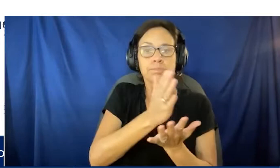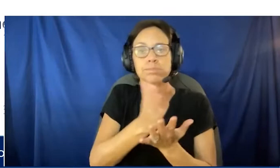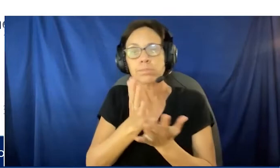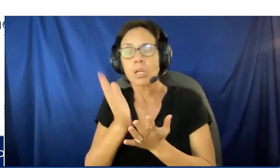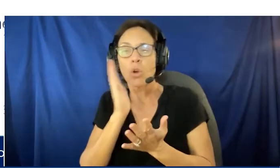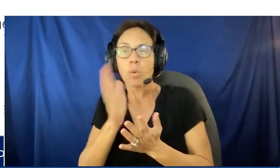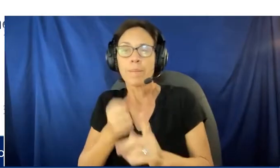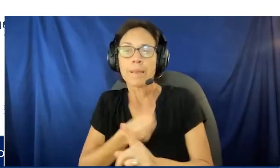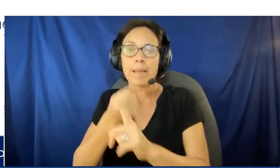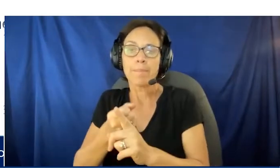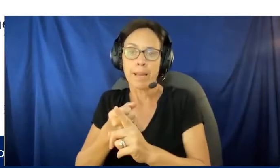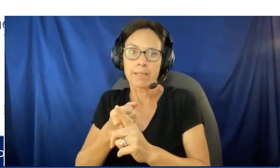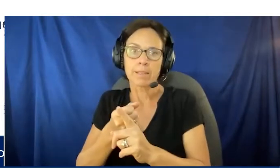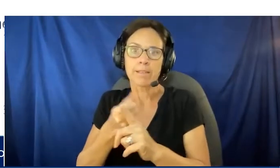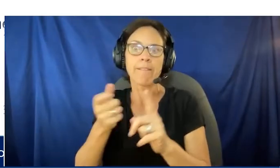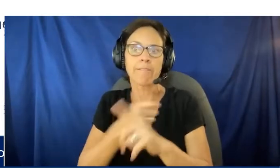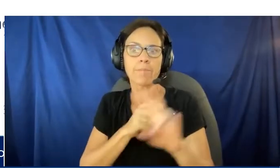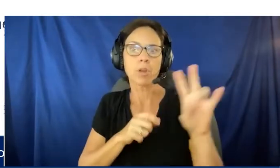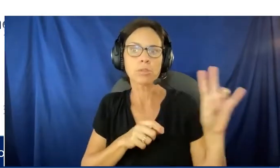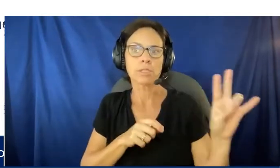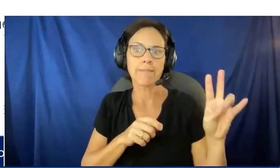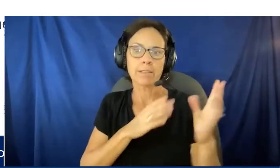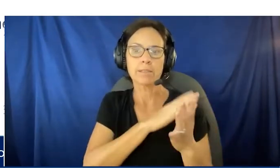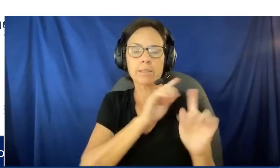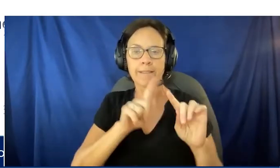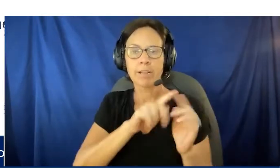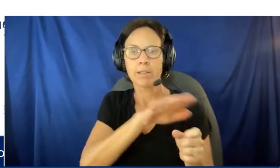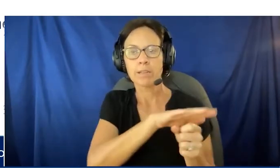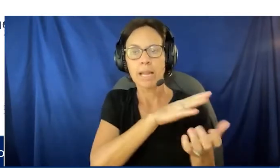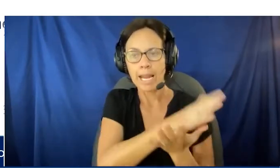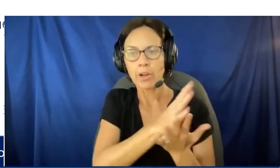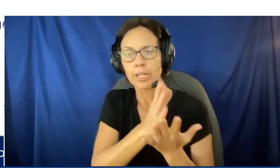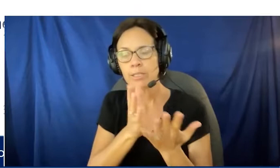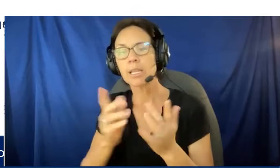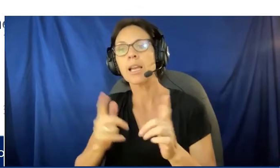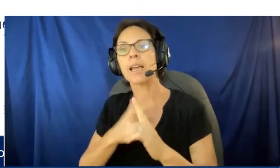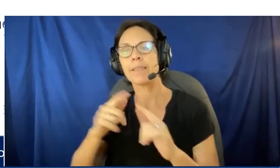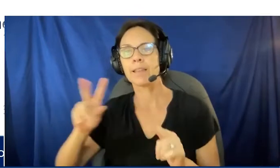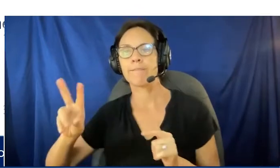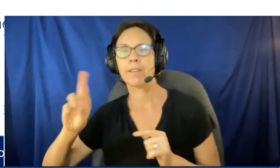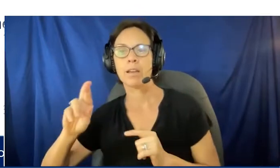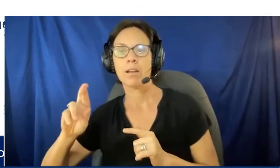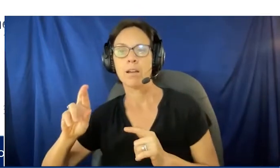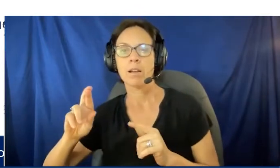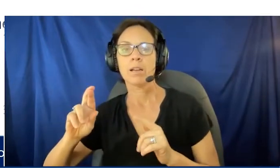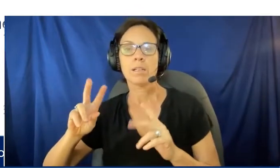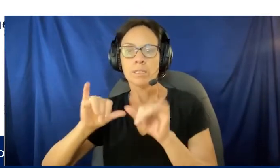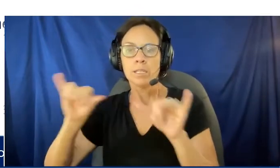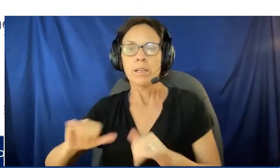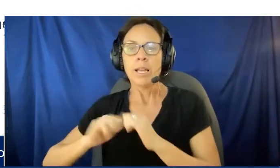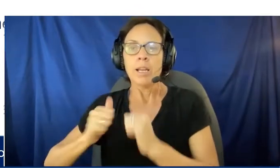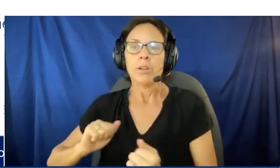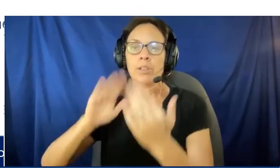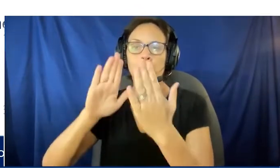those 7, and then the number of VR services needed to address impacts. At this